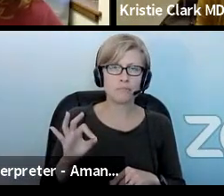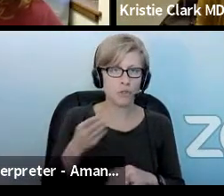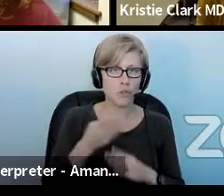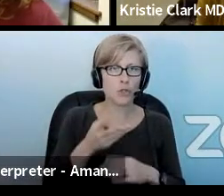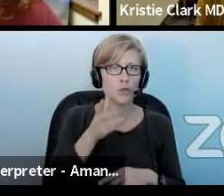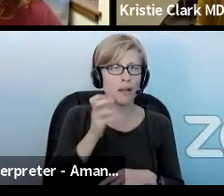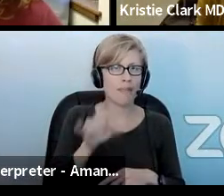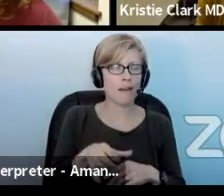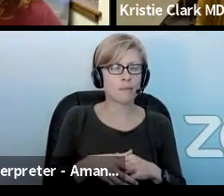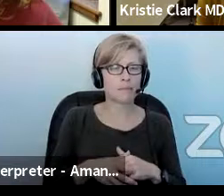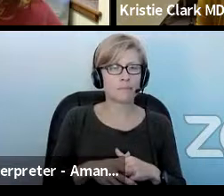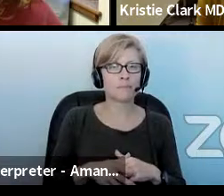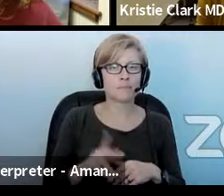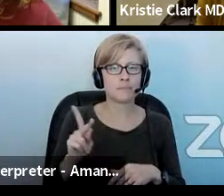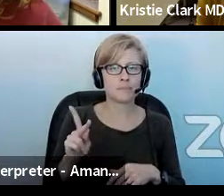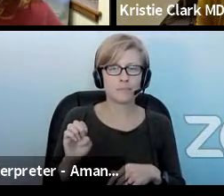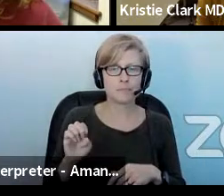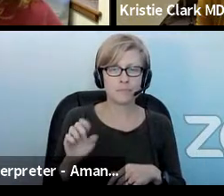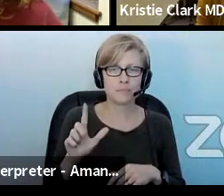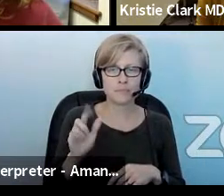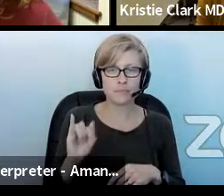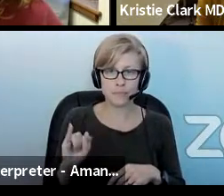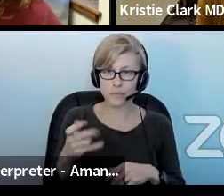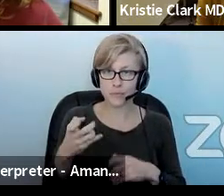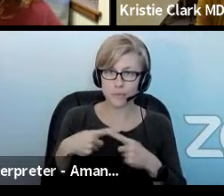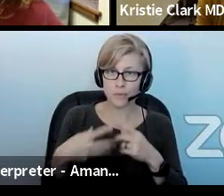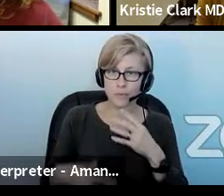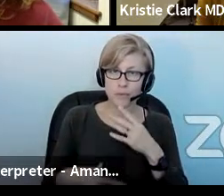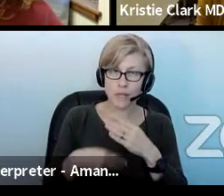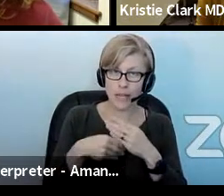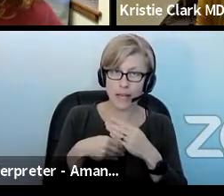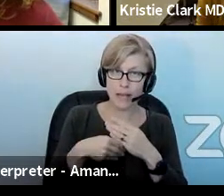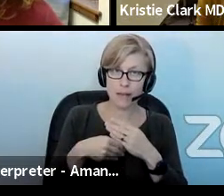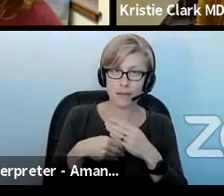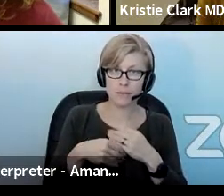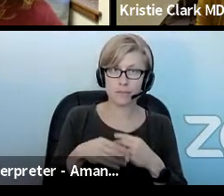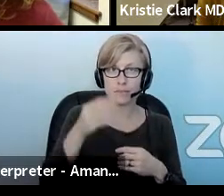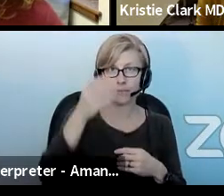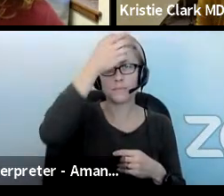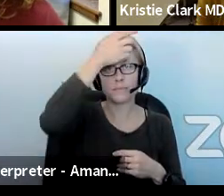So good to hear. Kelly, did you want to add anything?